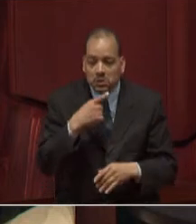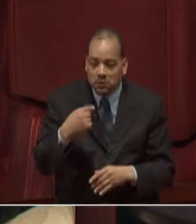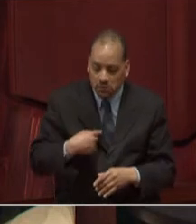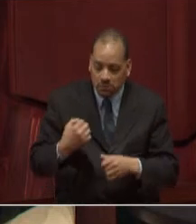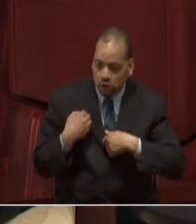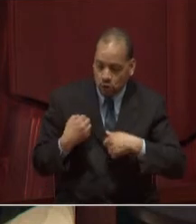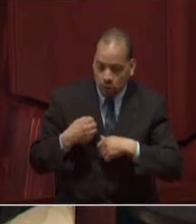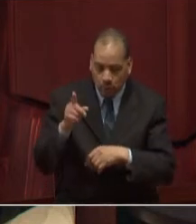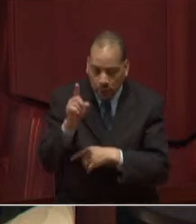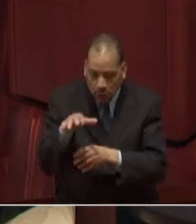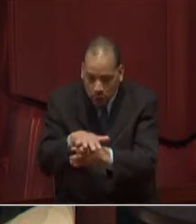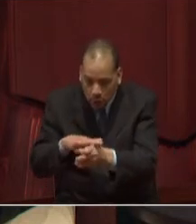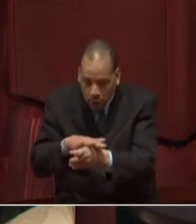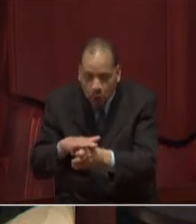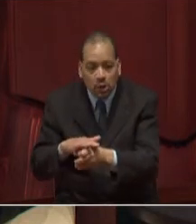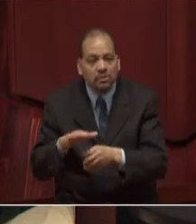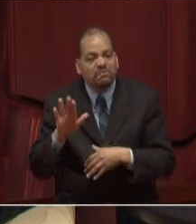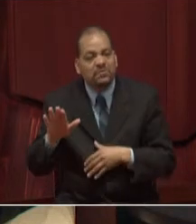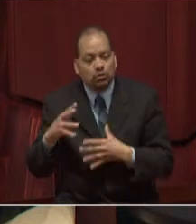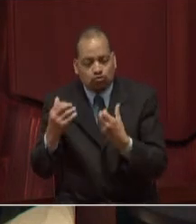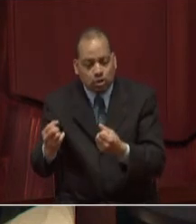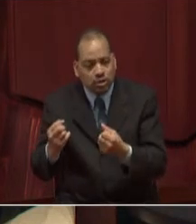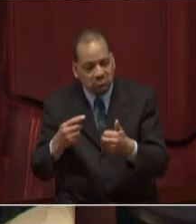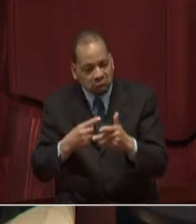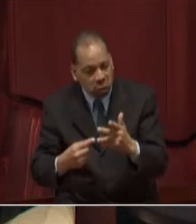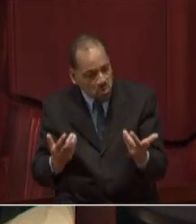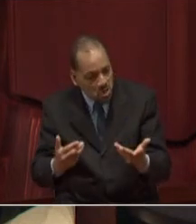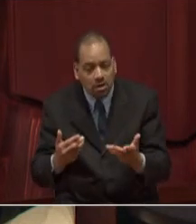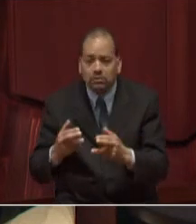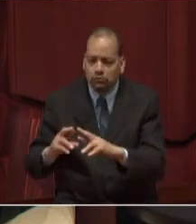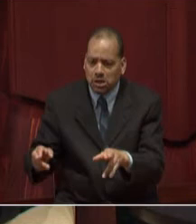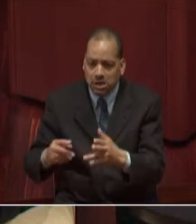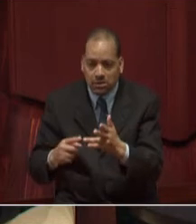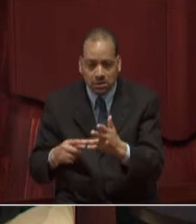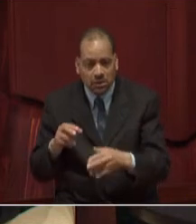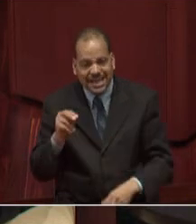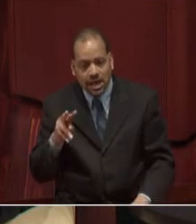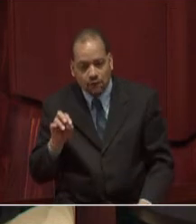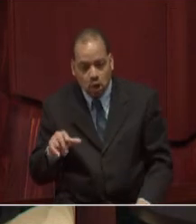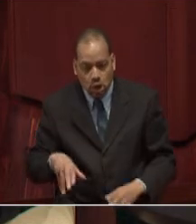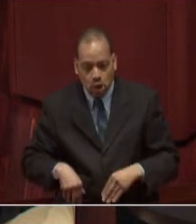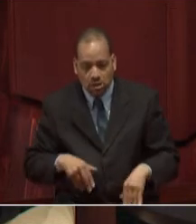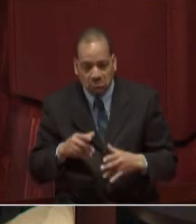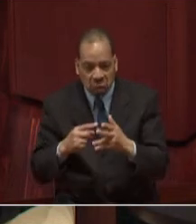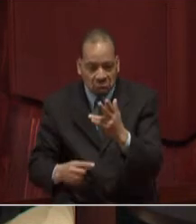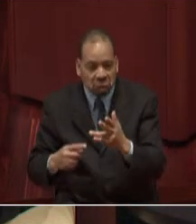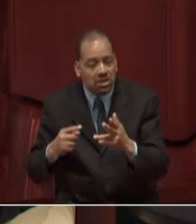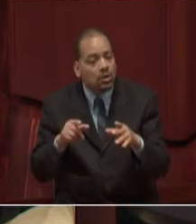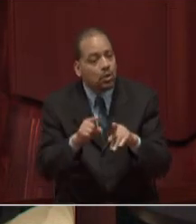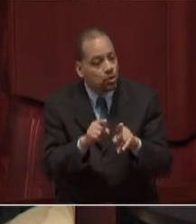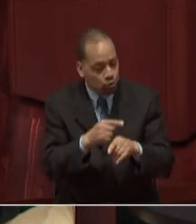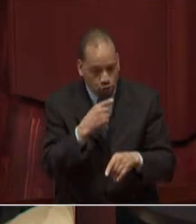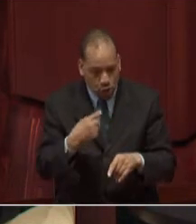border, what was their strength, their readiness, what about naval deployments, what about Soviet aid programs to India, but in